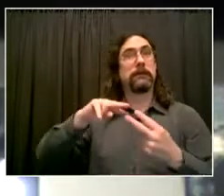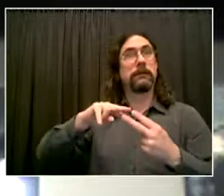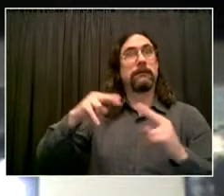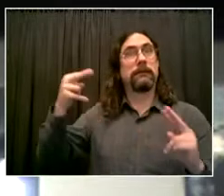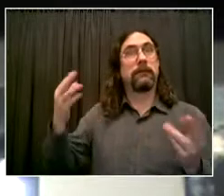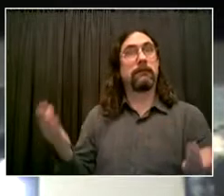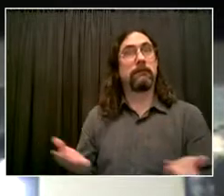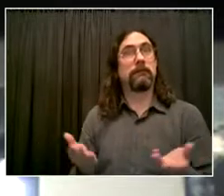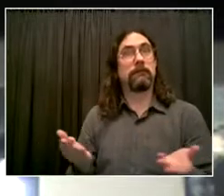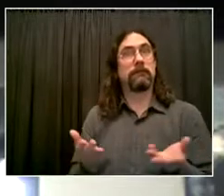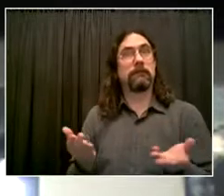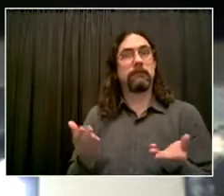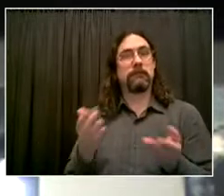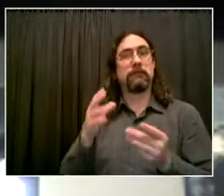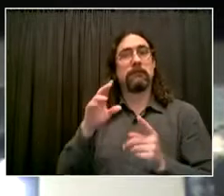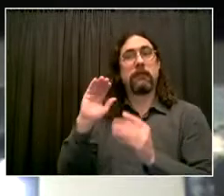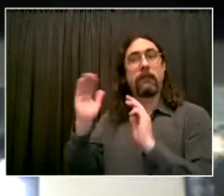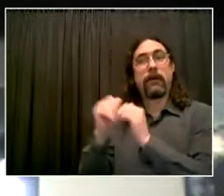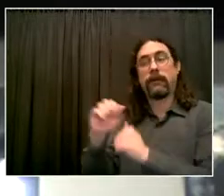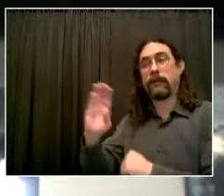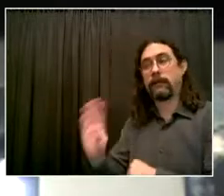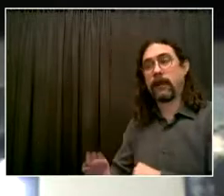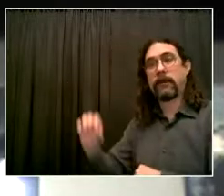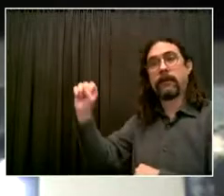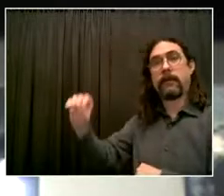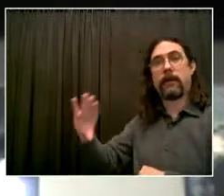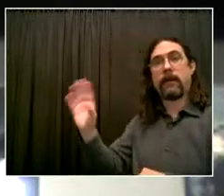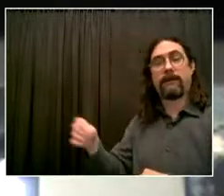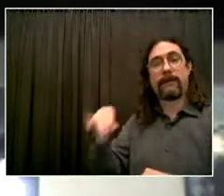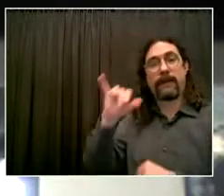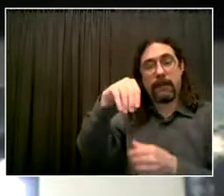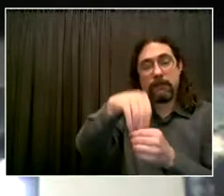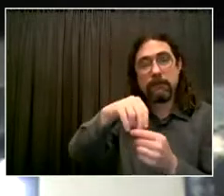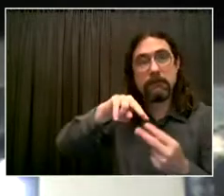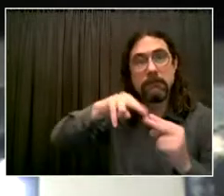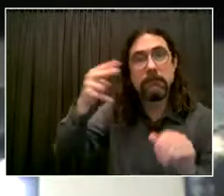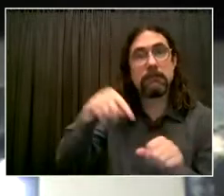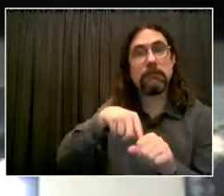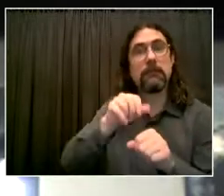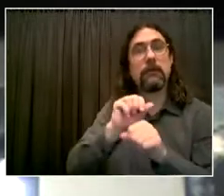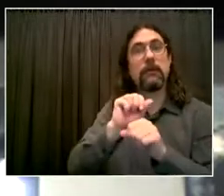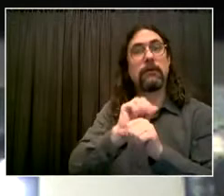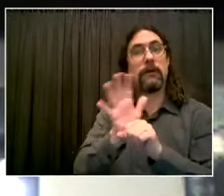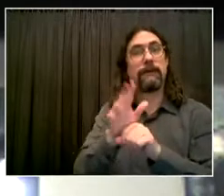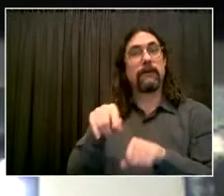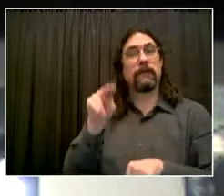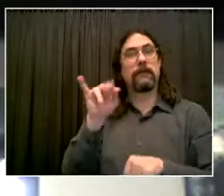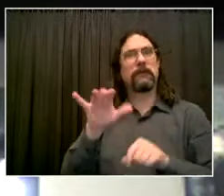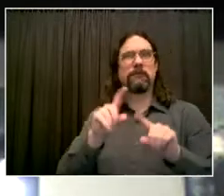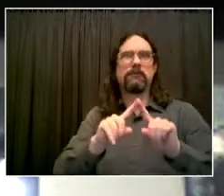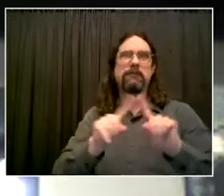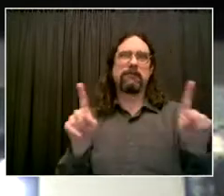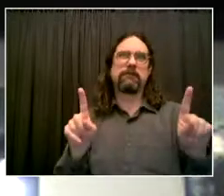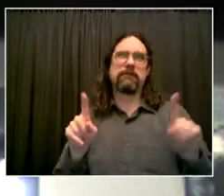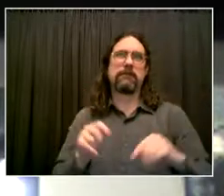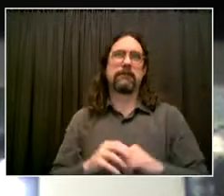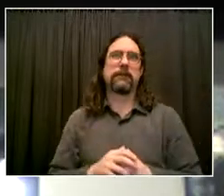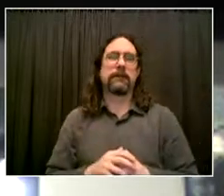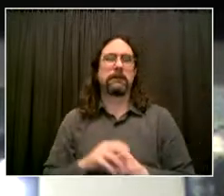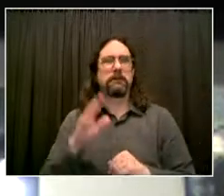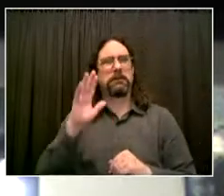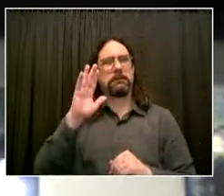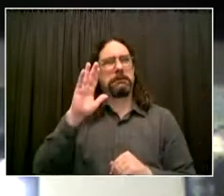greater likelihood of reinfection from that particular variant or